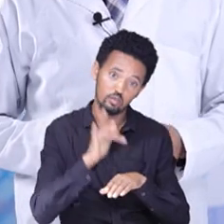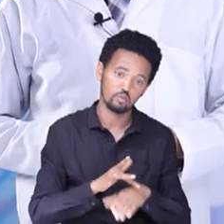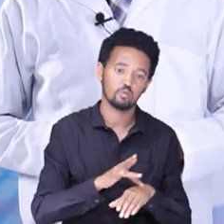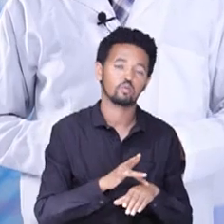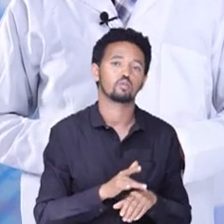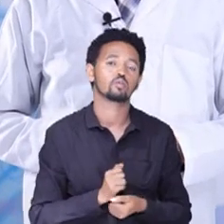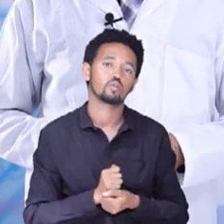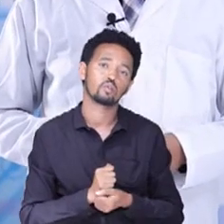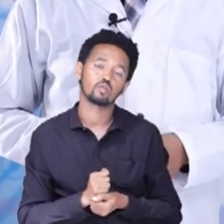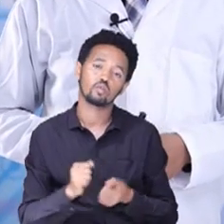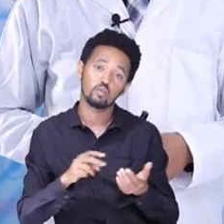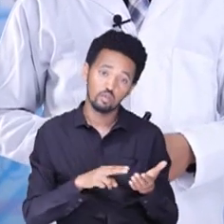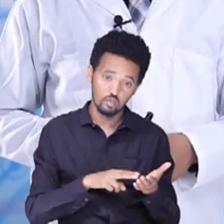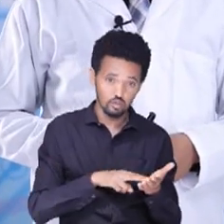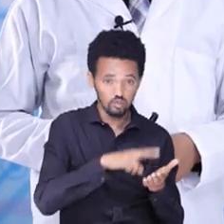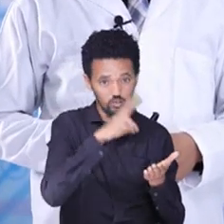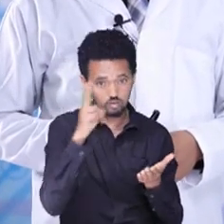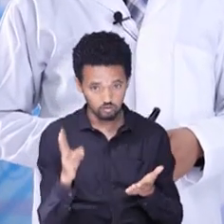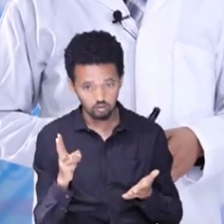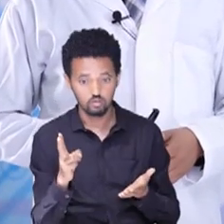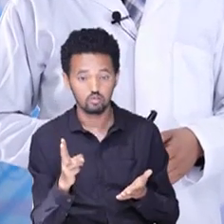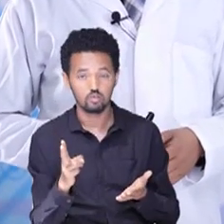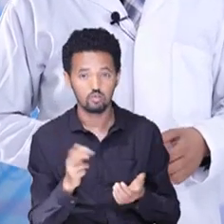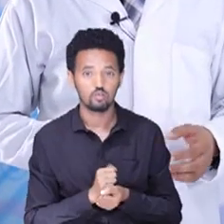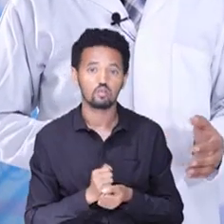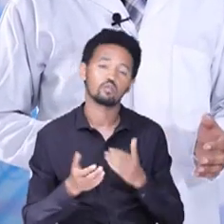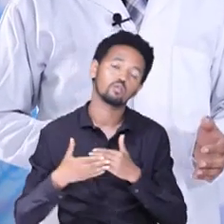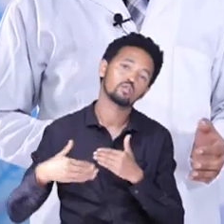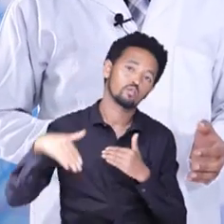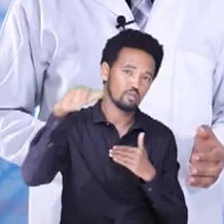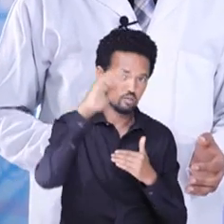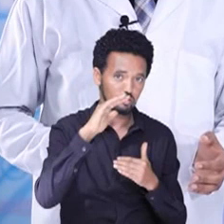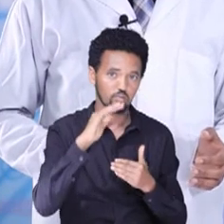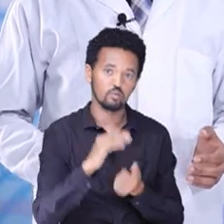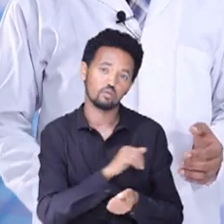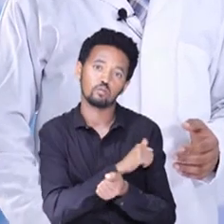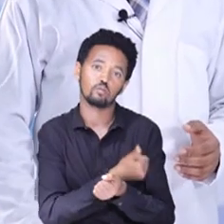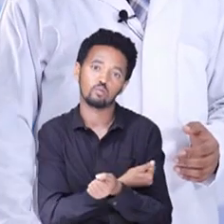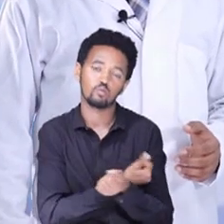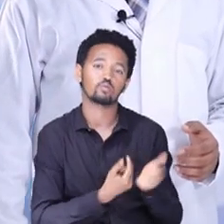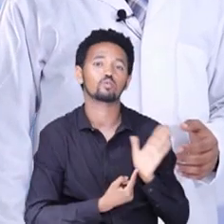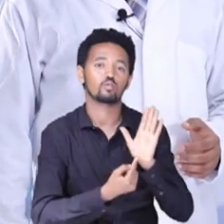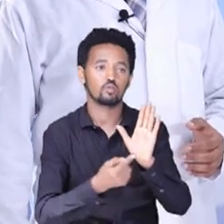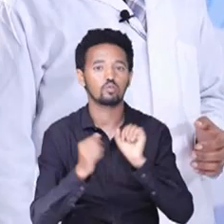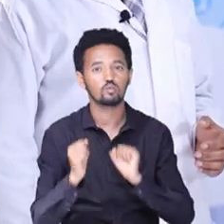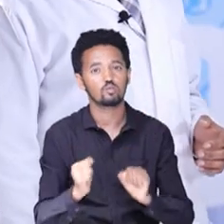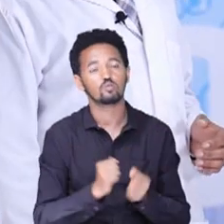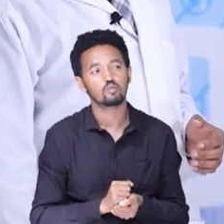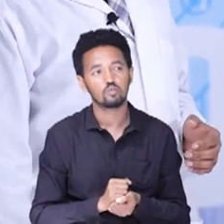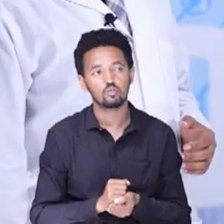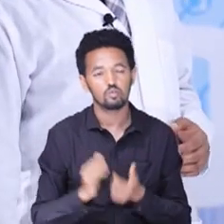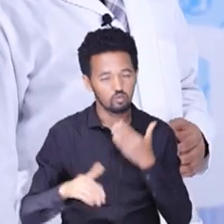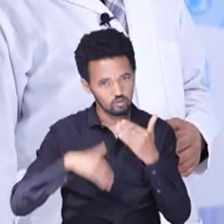1974. Emperor Haile Selassie was overthrown from the power. Student, the